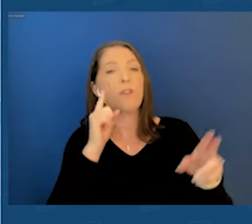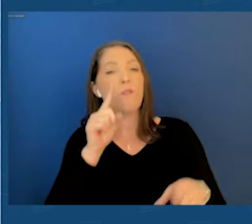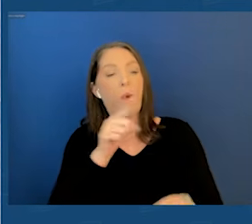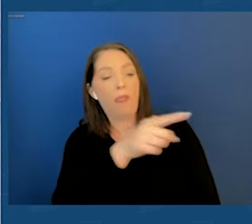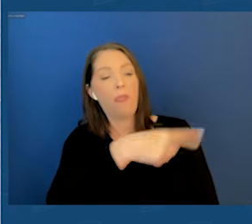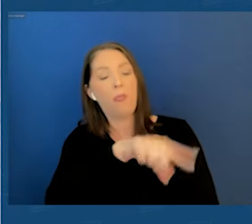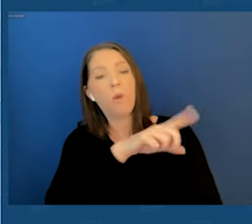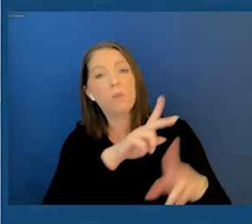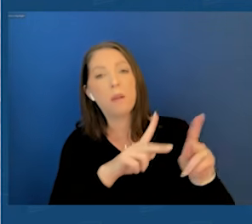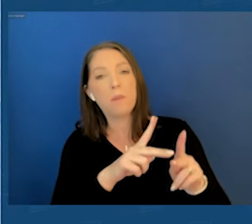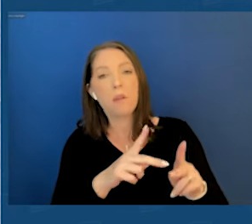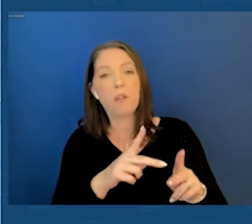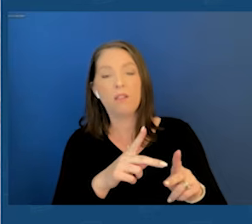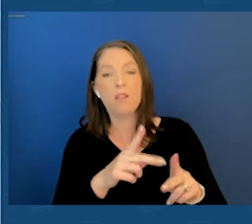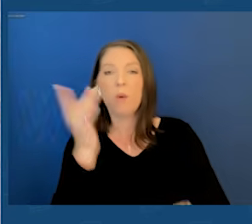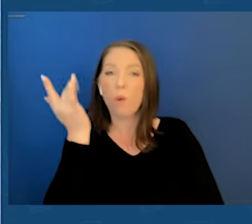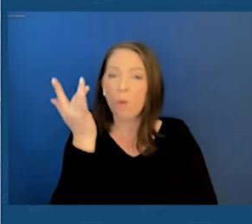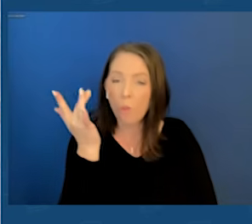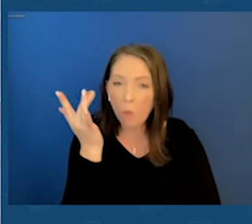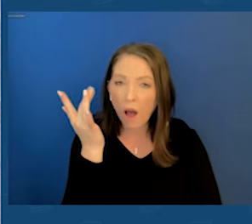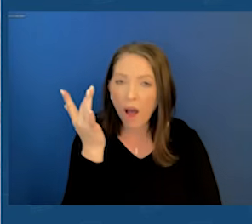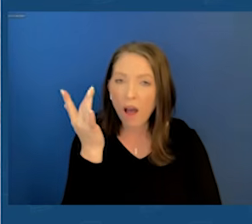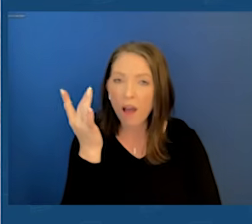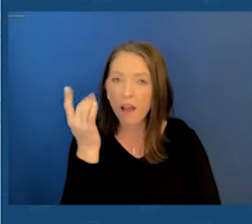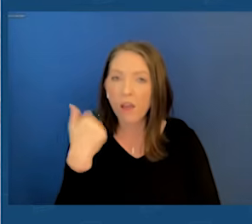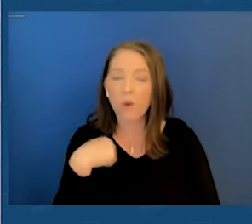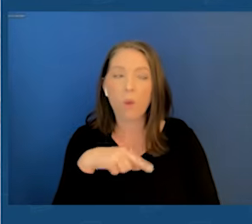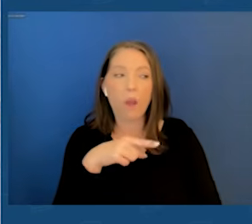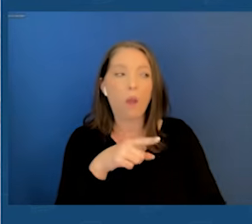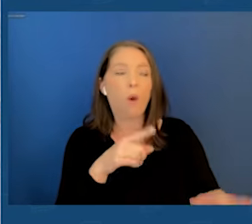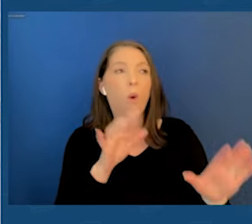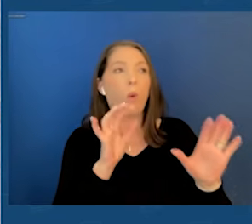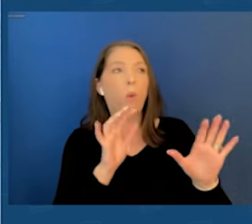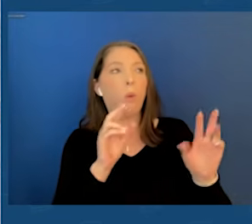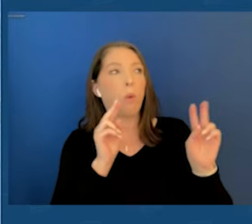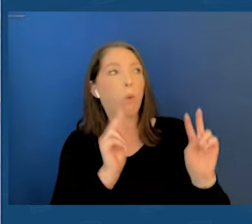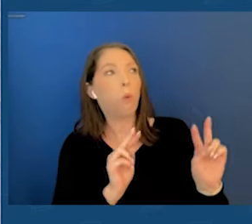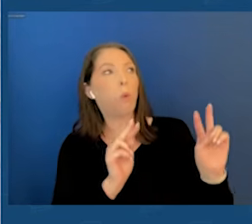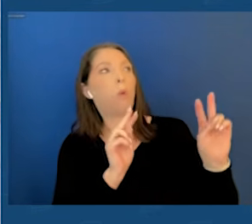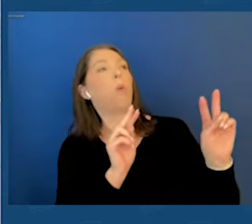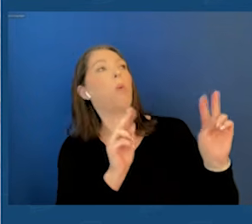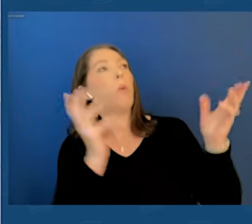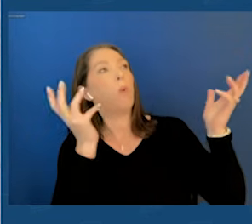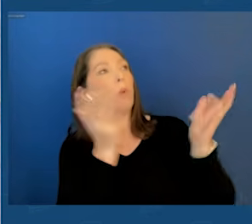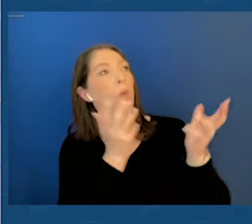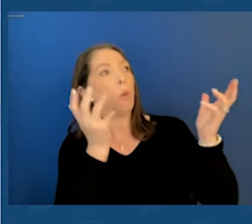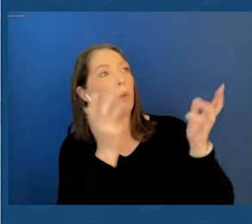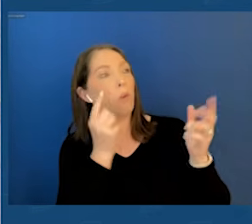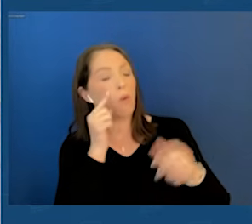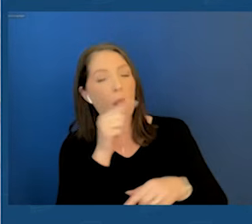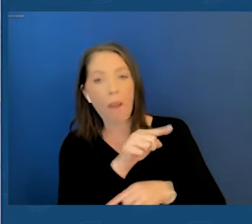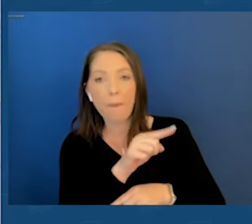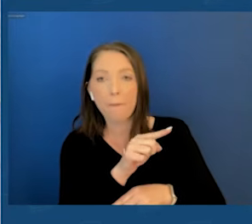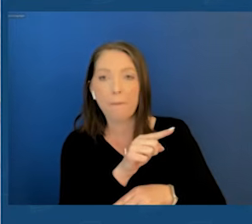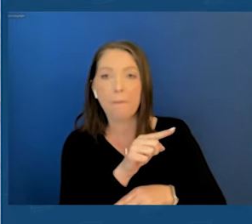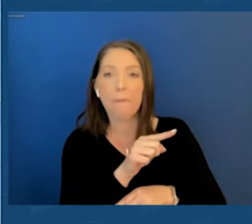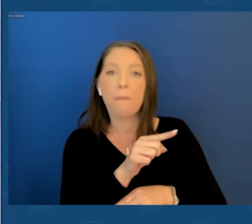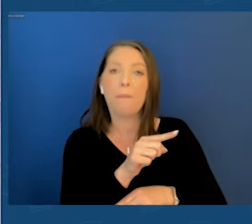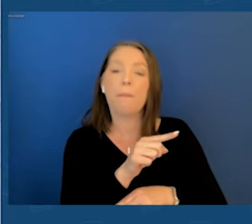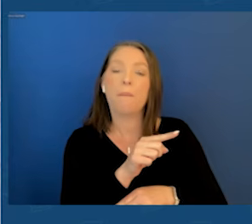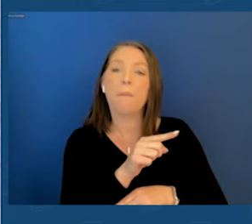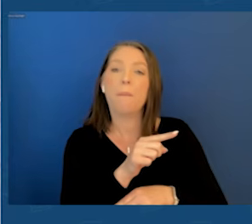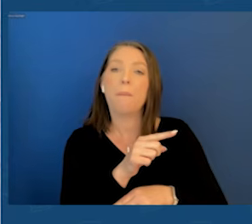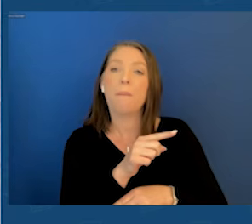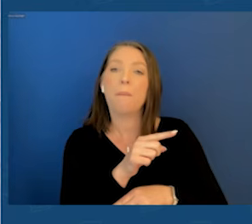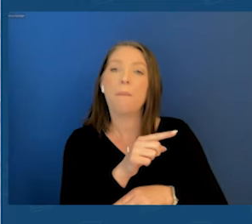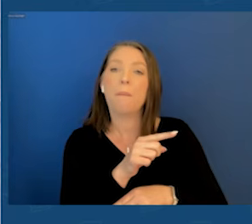the shadows of the Seneca Village, but I actually stand on their shoulders. And this is why I can see the